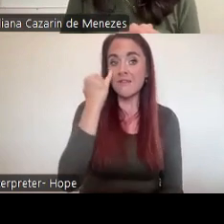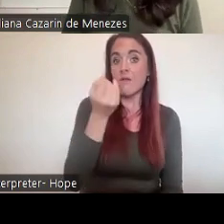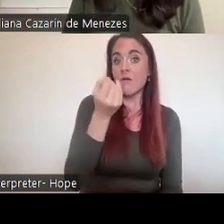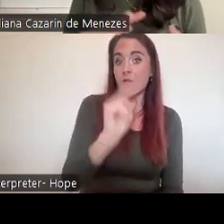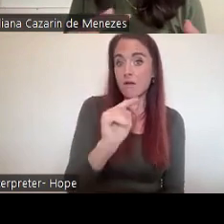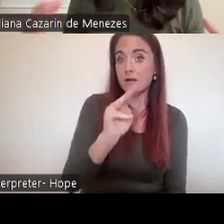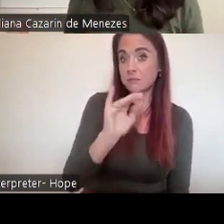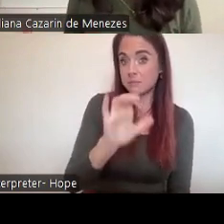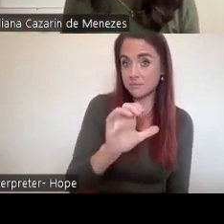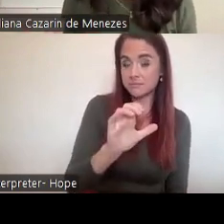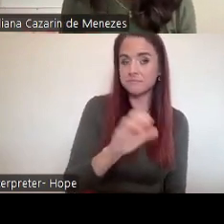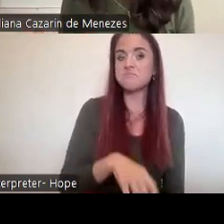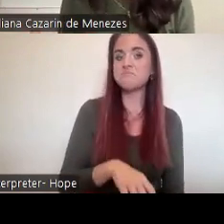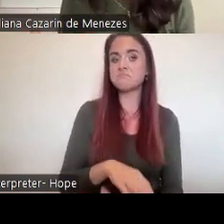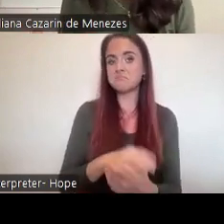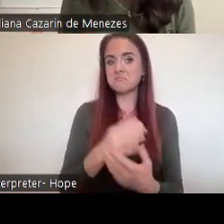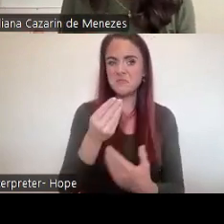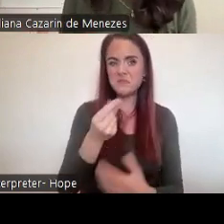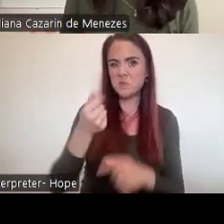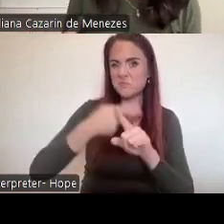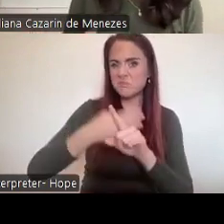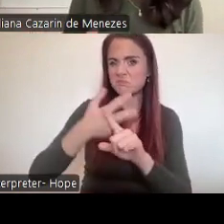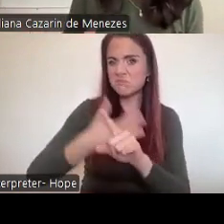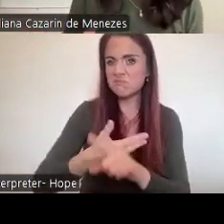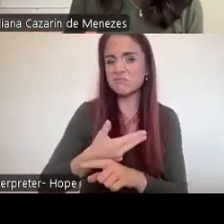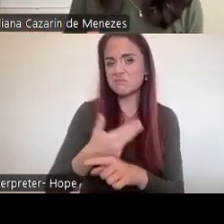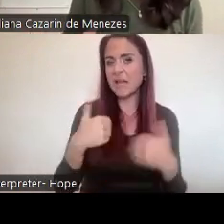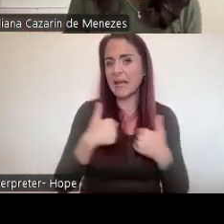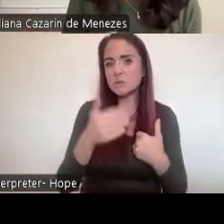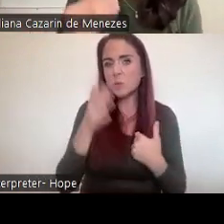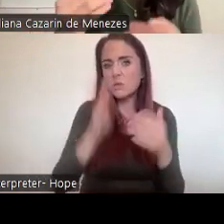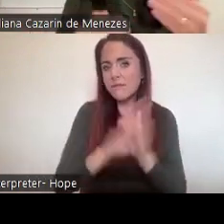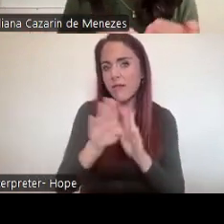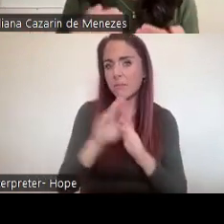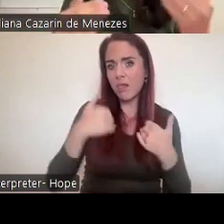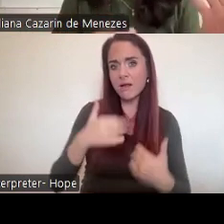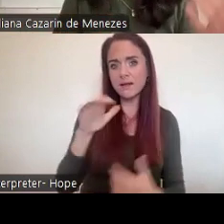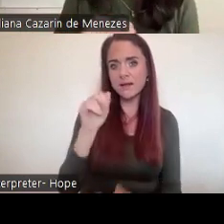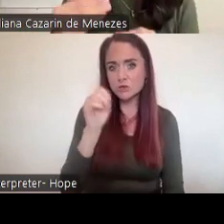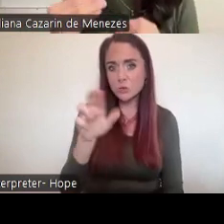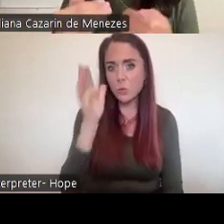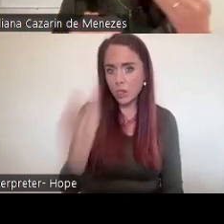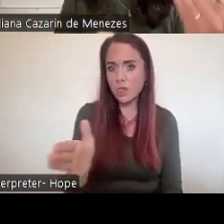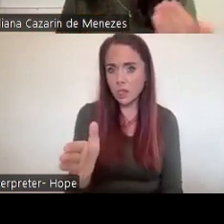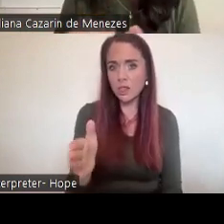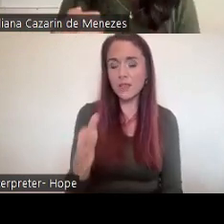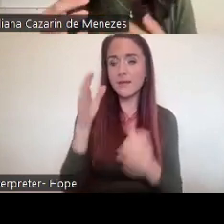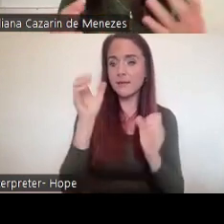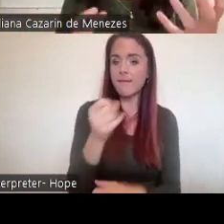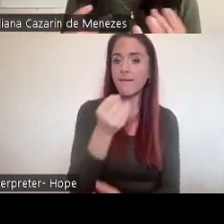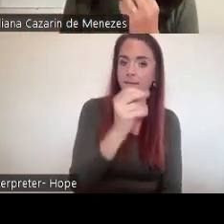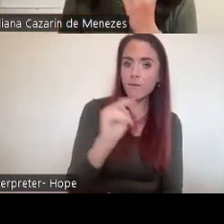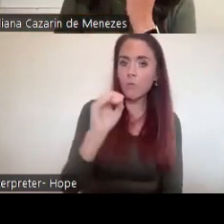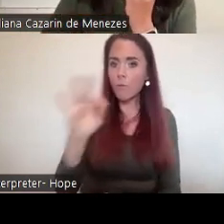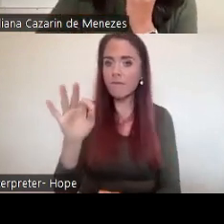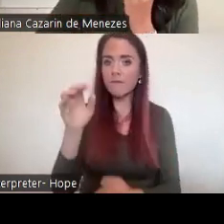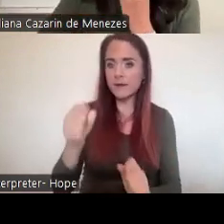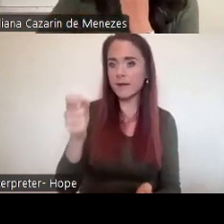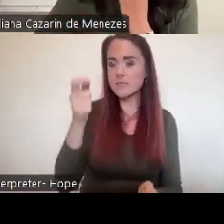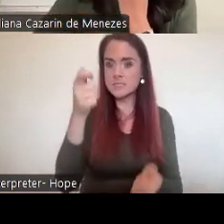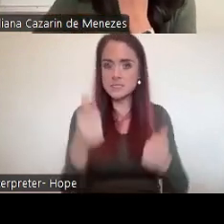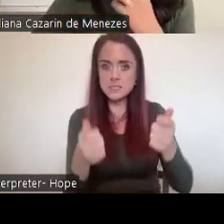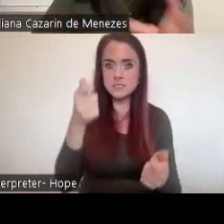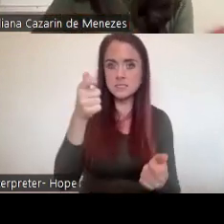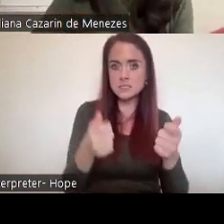after some months, these animals will develop lung cancer. Okay. And we can turn it on and off according to the